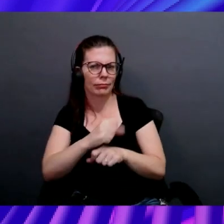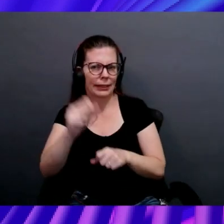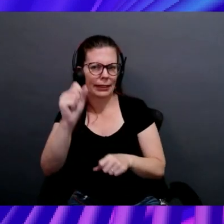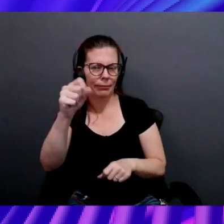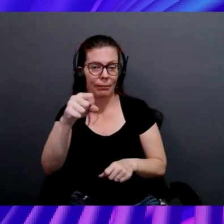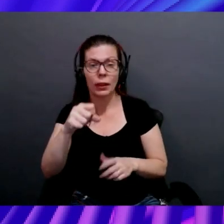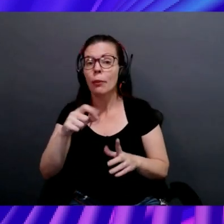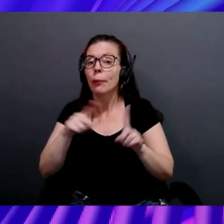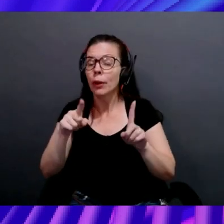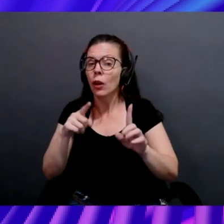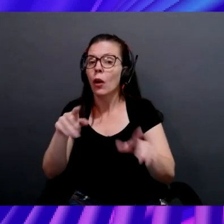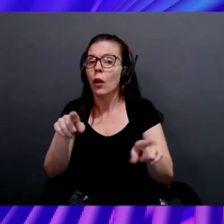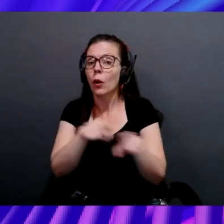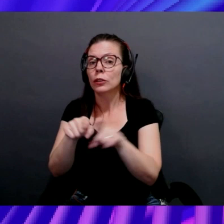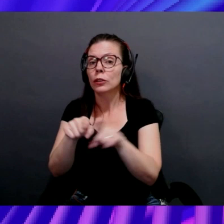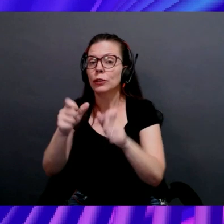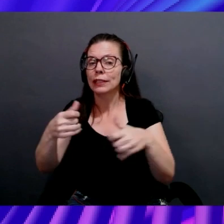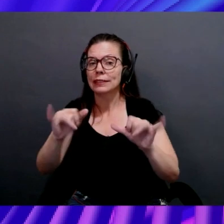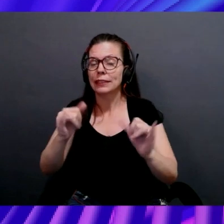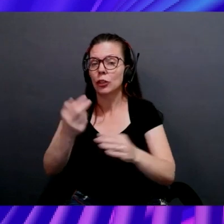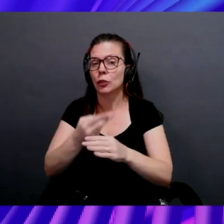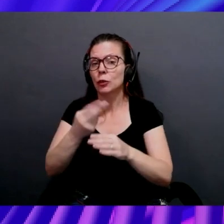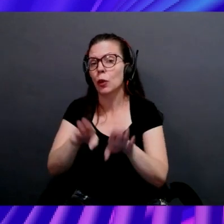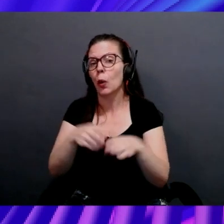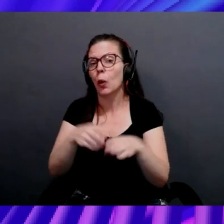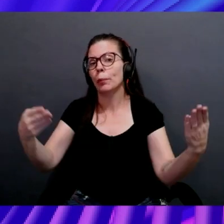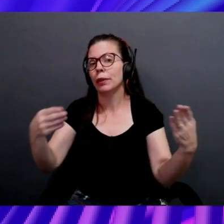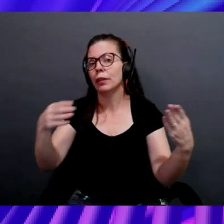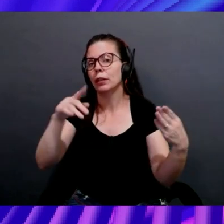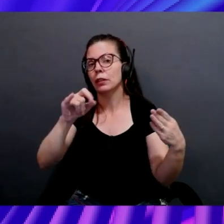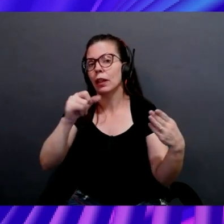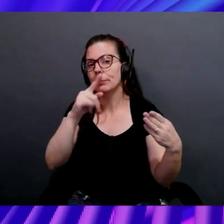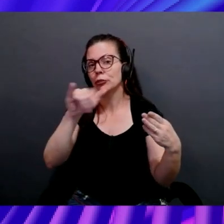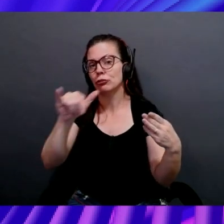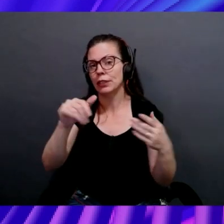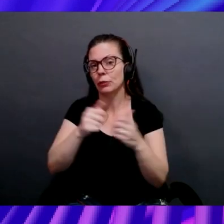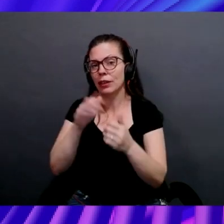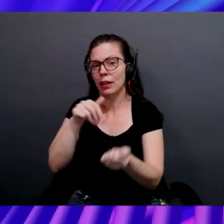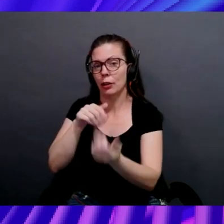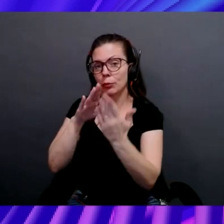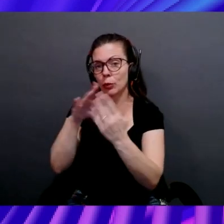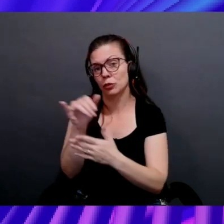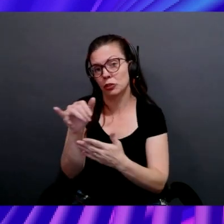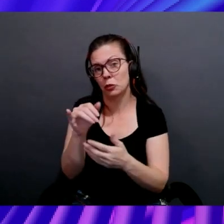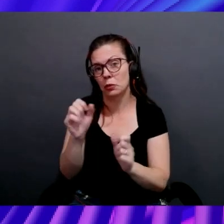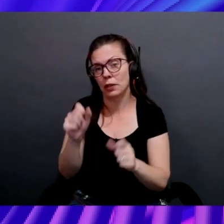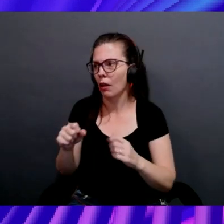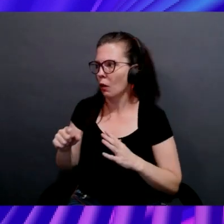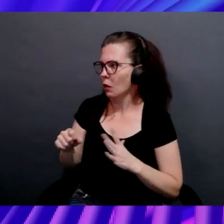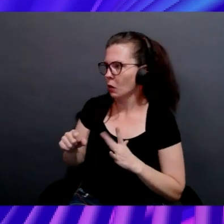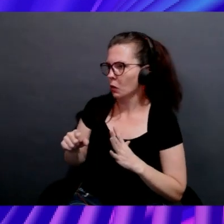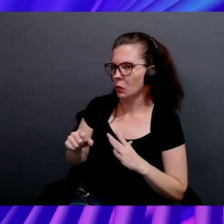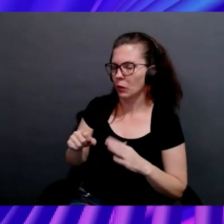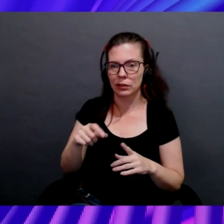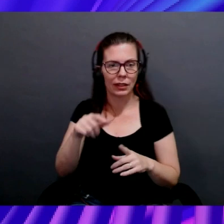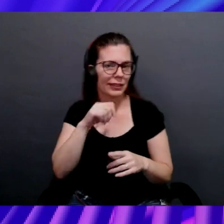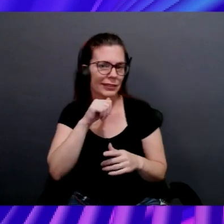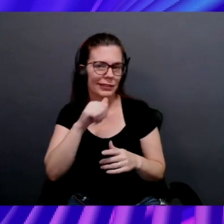still use open telemetry with this approach as well. Oh, cool. So this is not meant to be